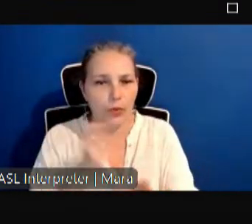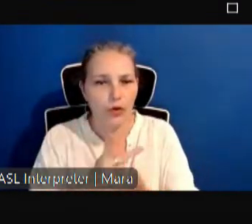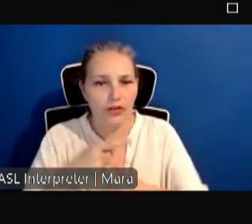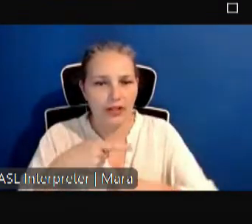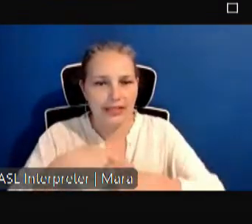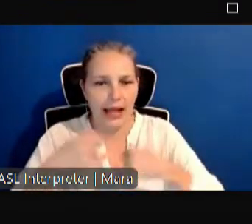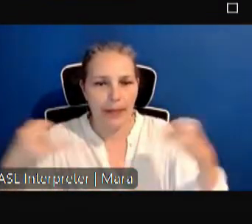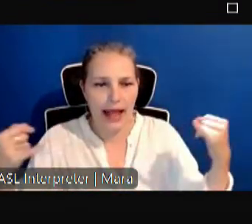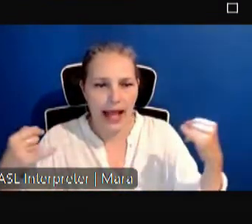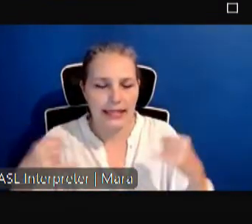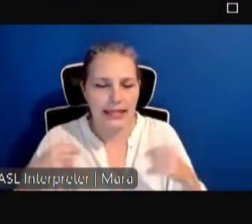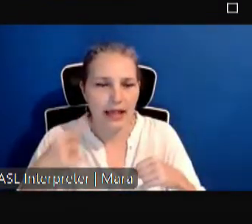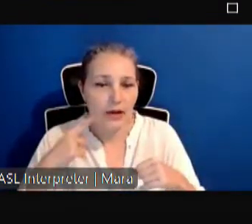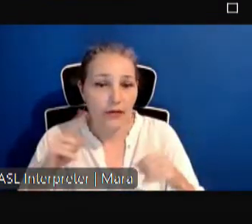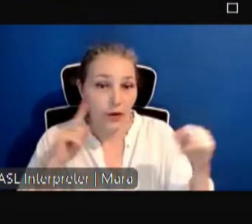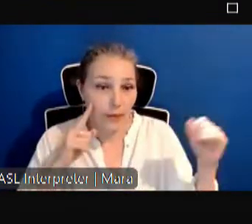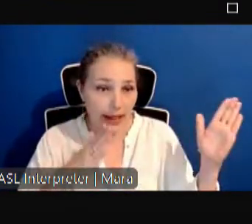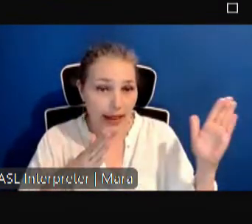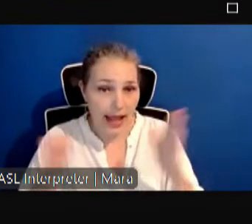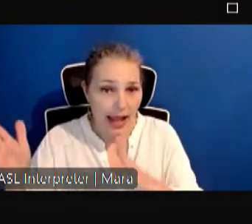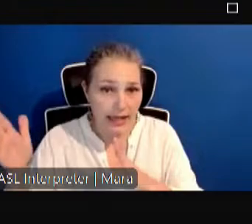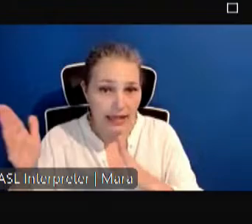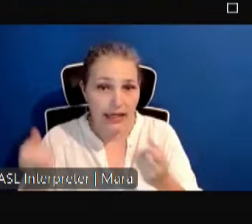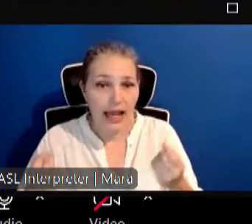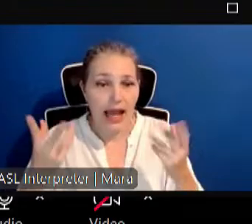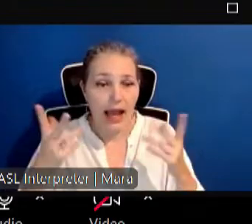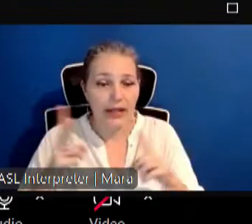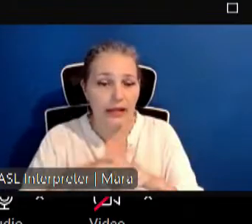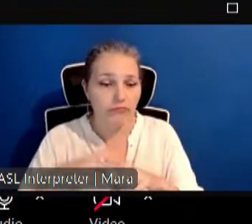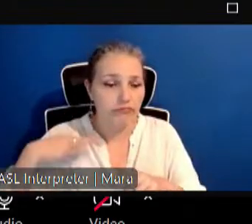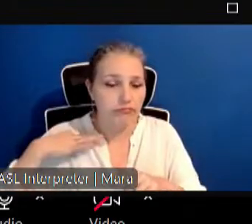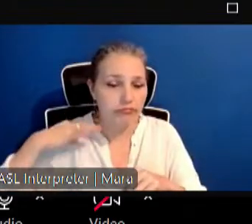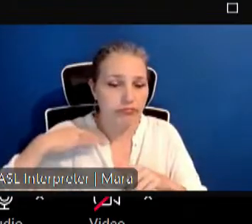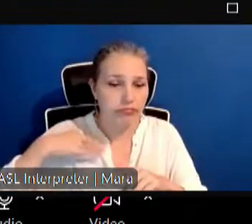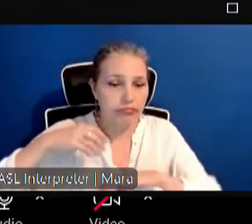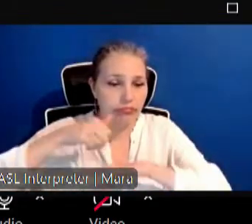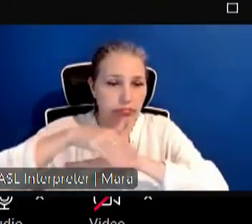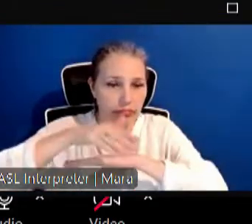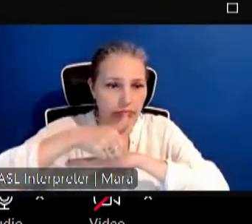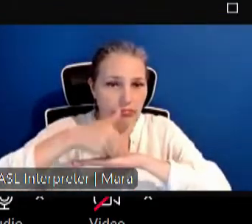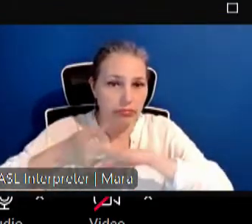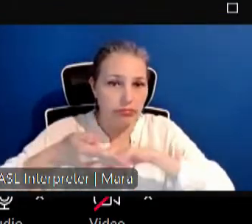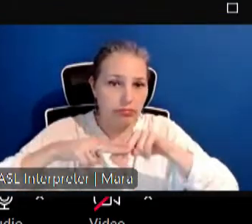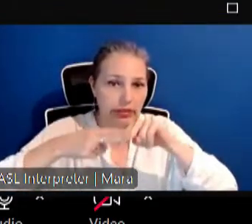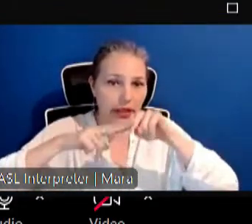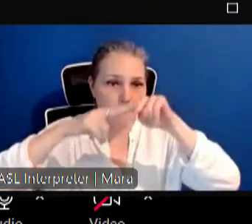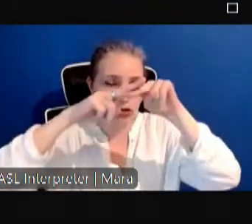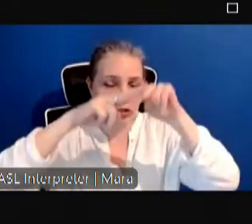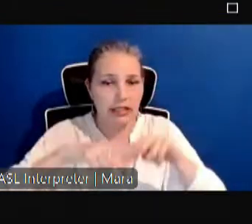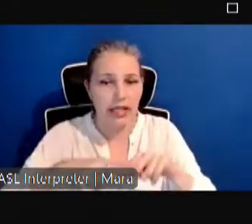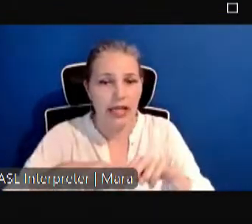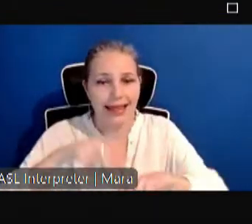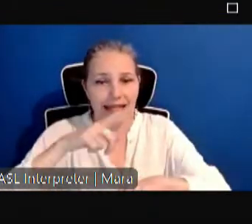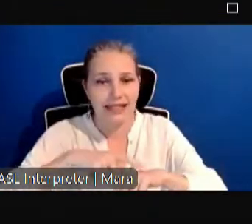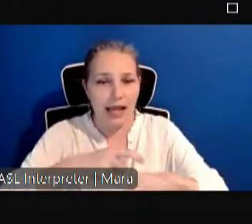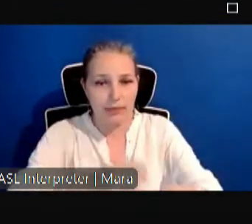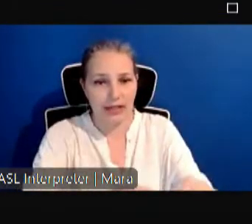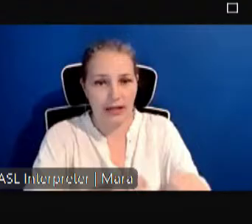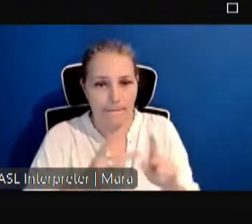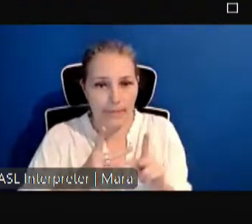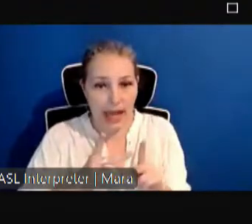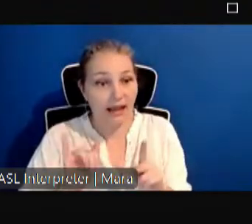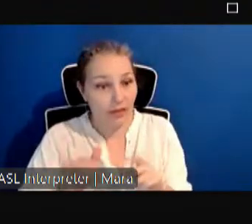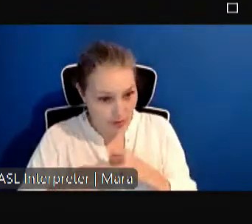timelines. For planning, as the number of applications submitted has increased, turnaround timelines have continued to